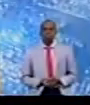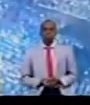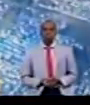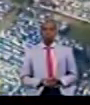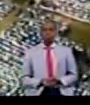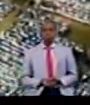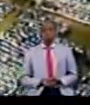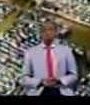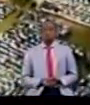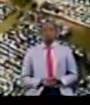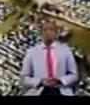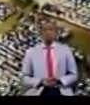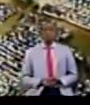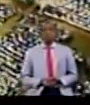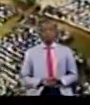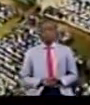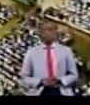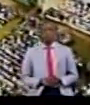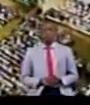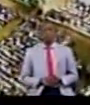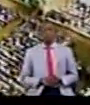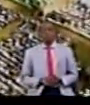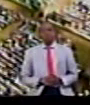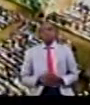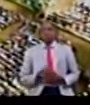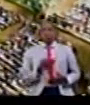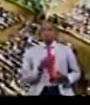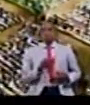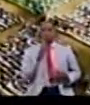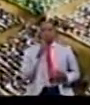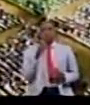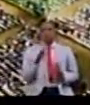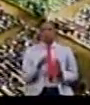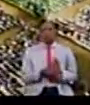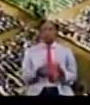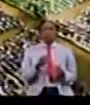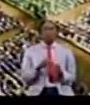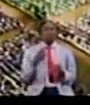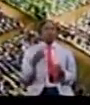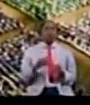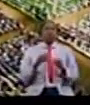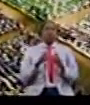We touch us. We touch any member of our family